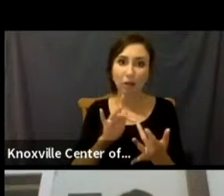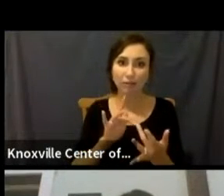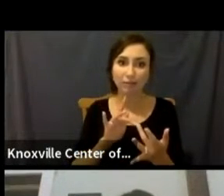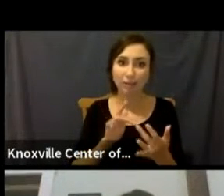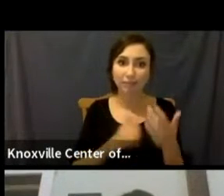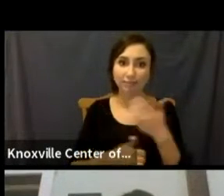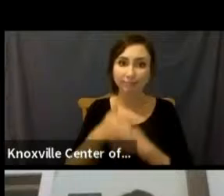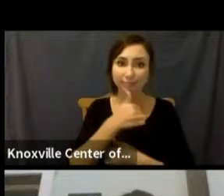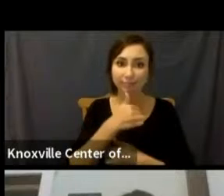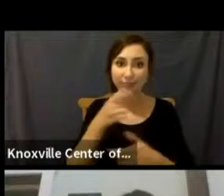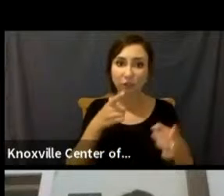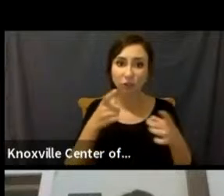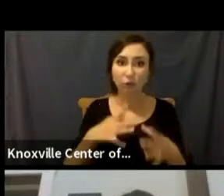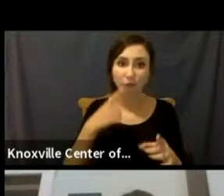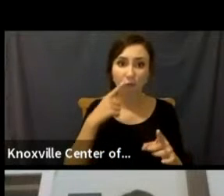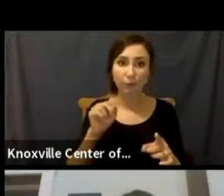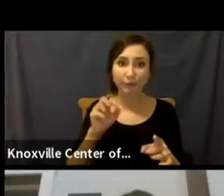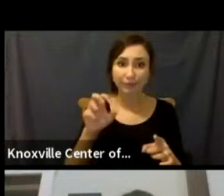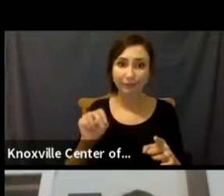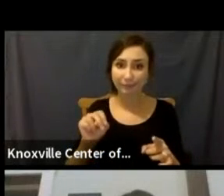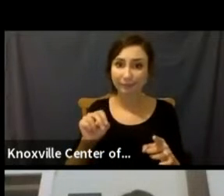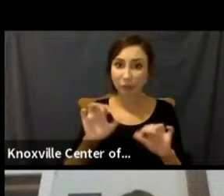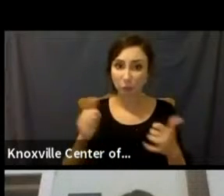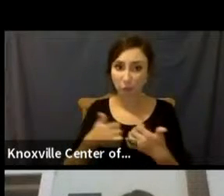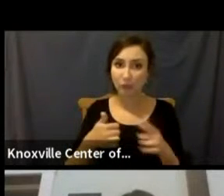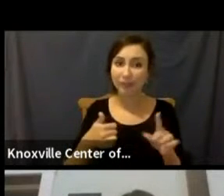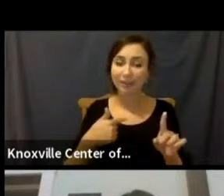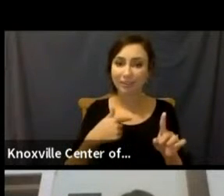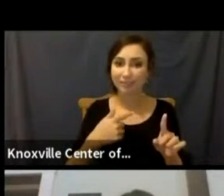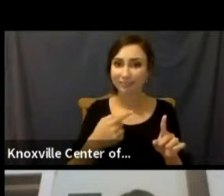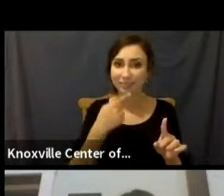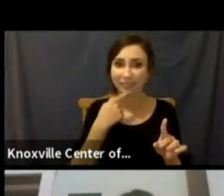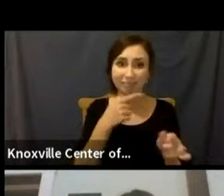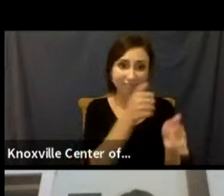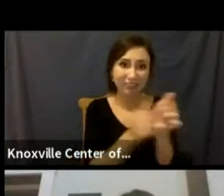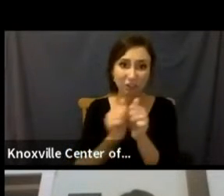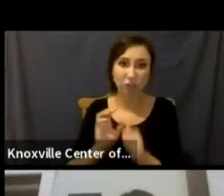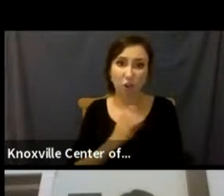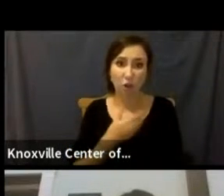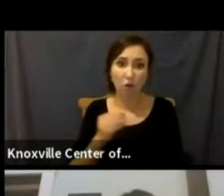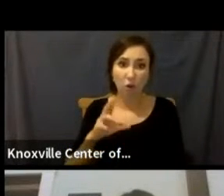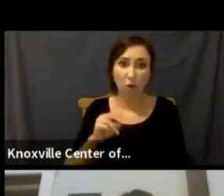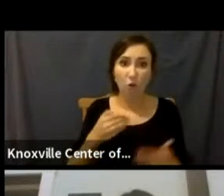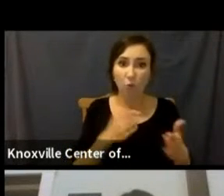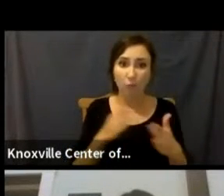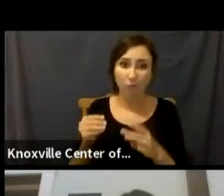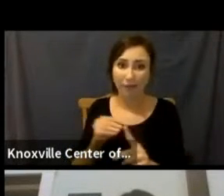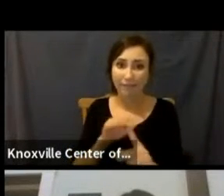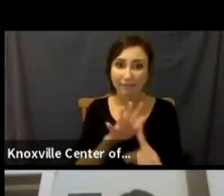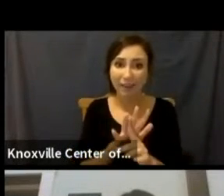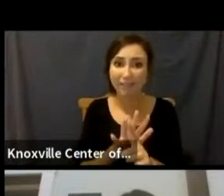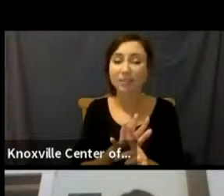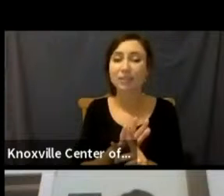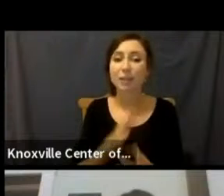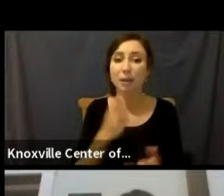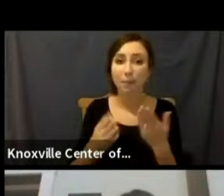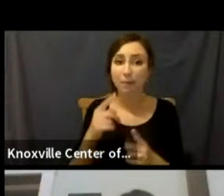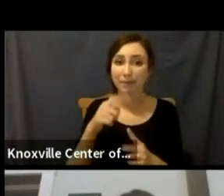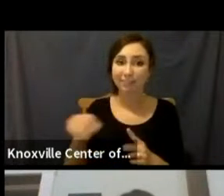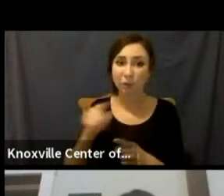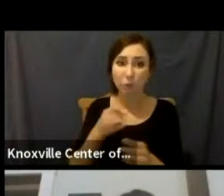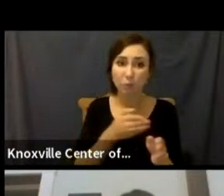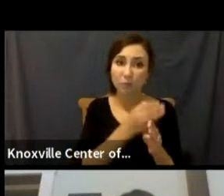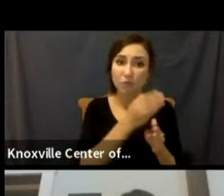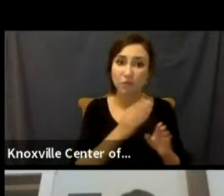of the Tennessee Dental Association and have them do this. I mean, we're all in each of our own ways affected, and maybe those professional